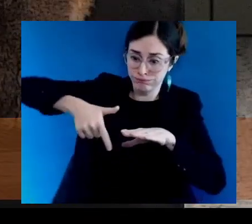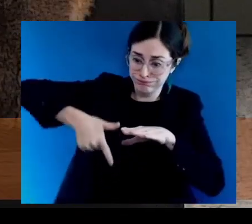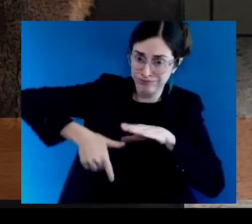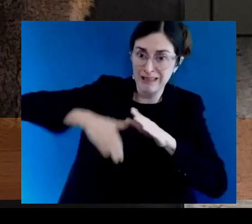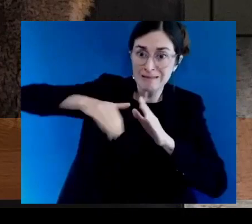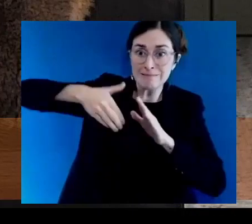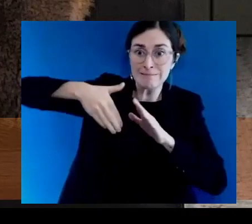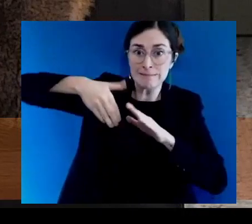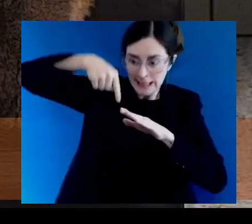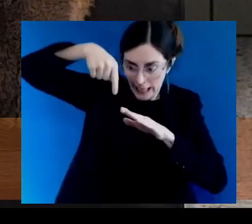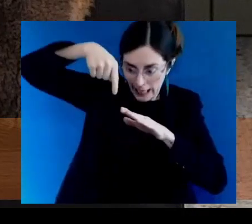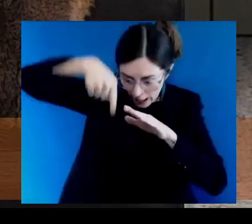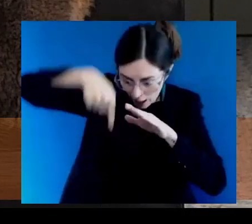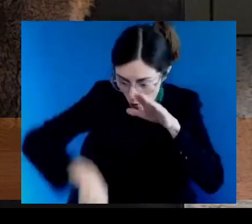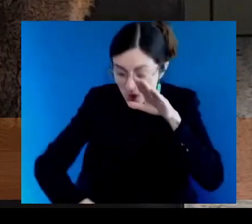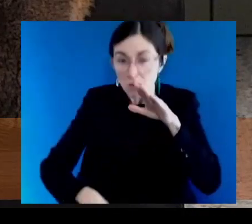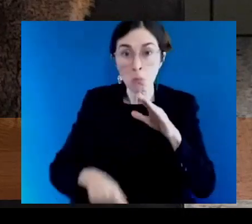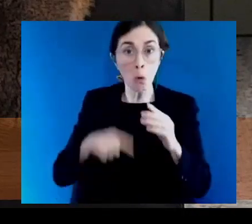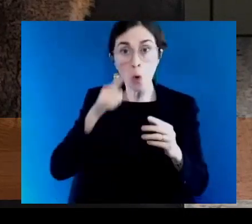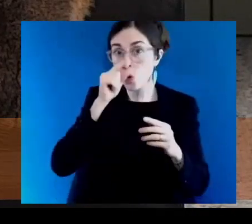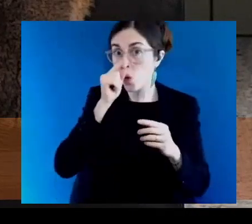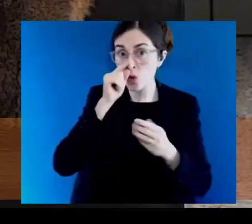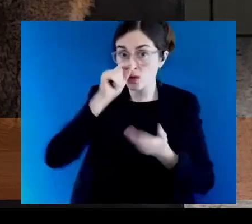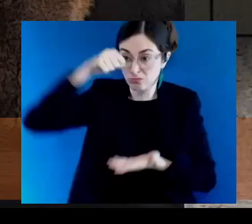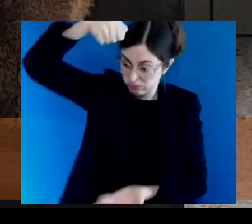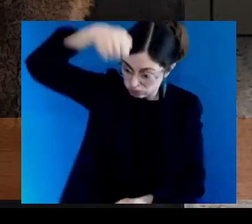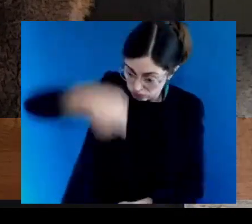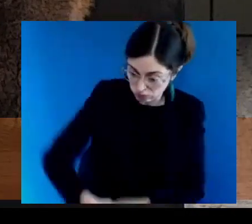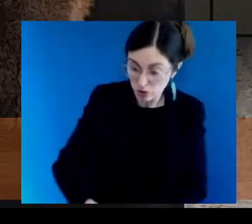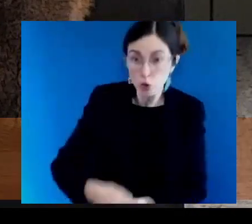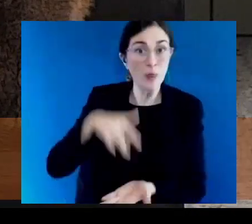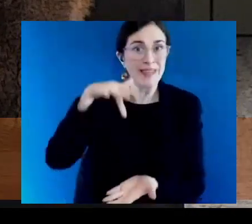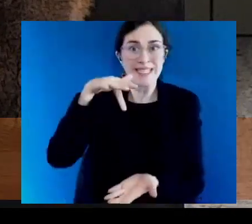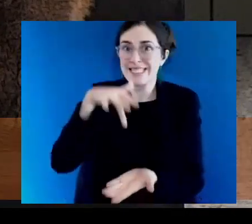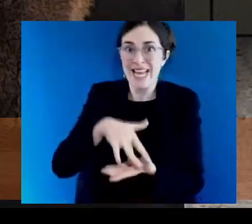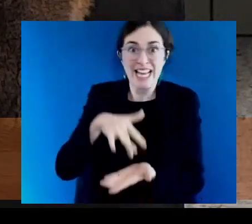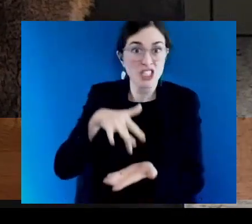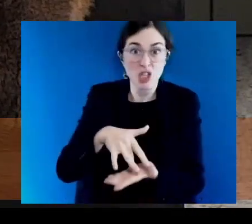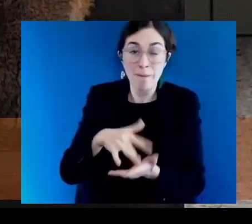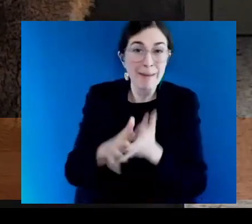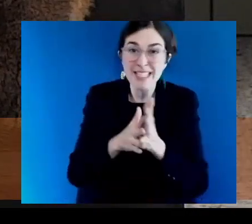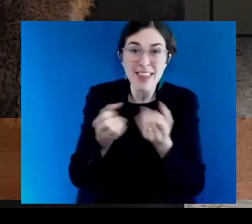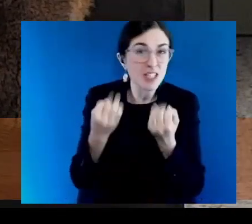technology technically has the ability to extract an unlimited,